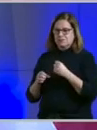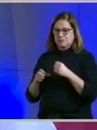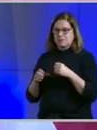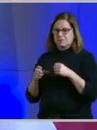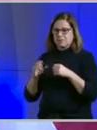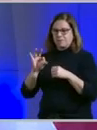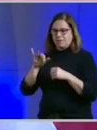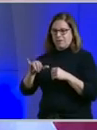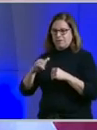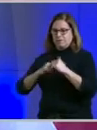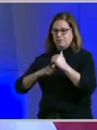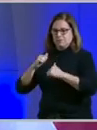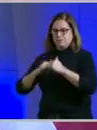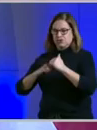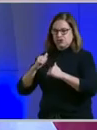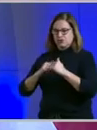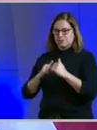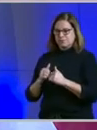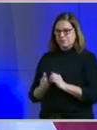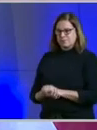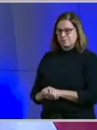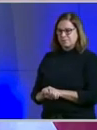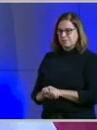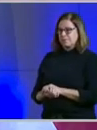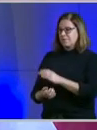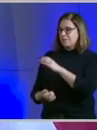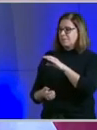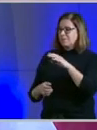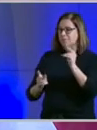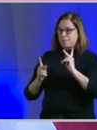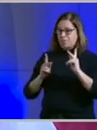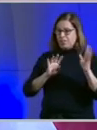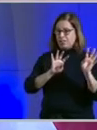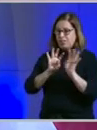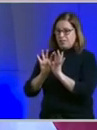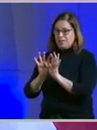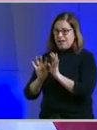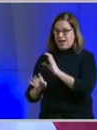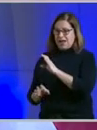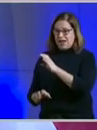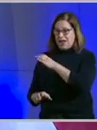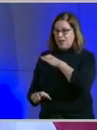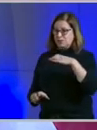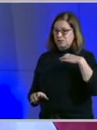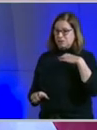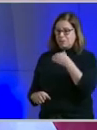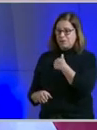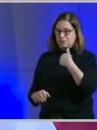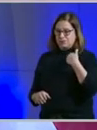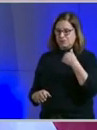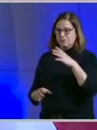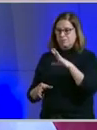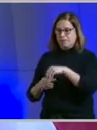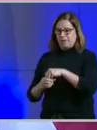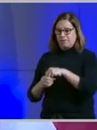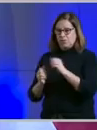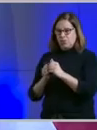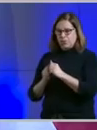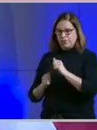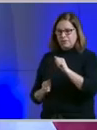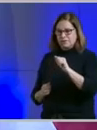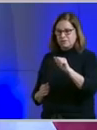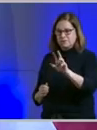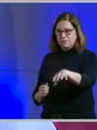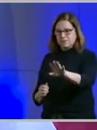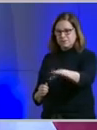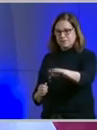of her questions to me was, we've got a $26 billion metro problem. If you come here, what are you going to do about it? And I